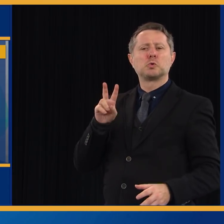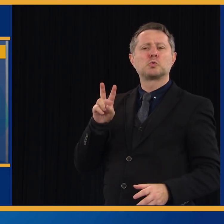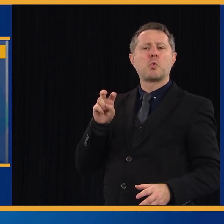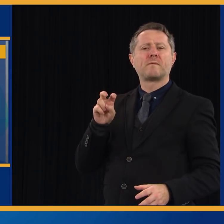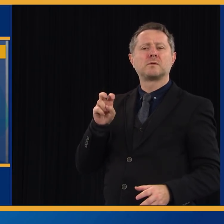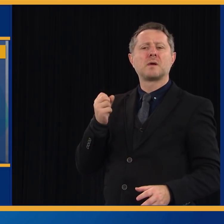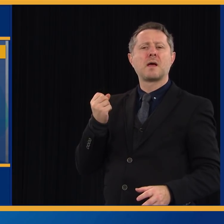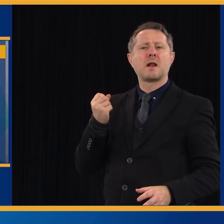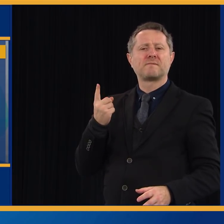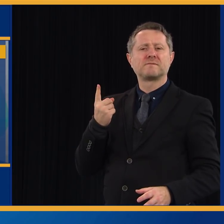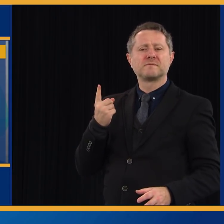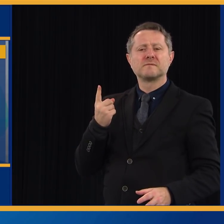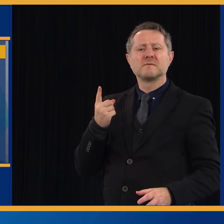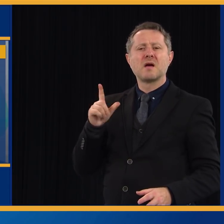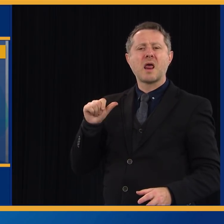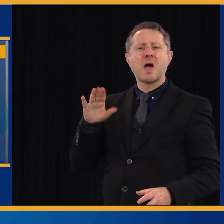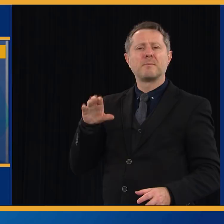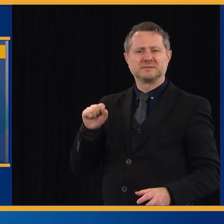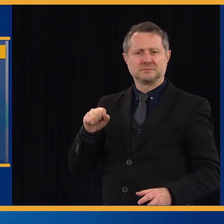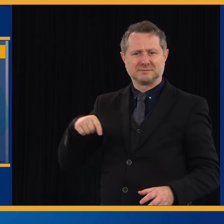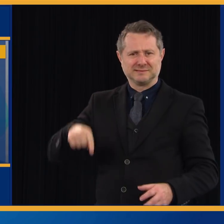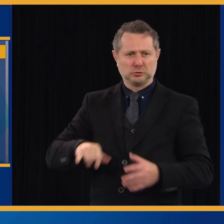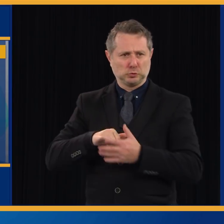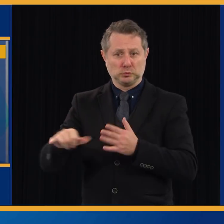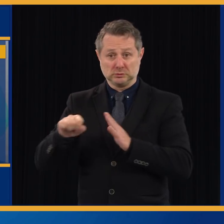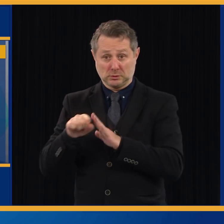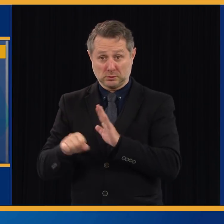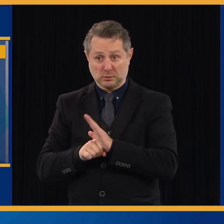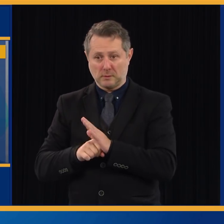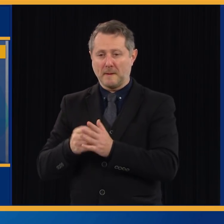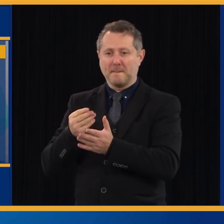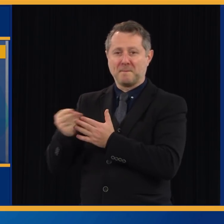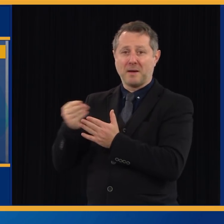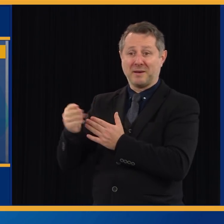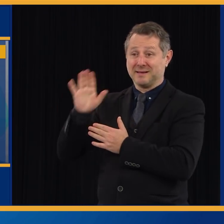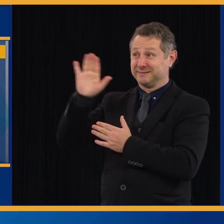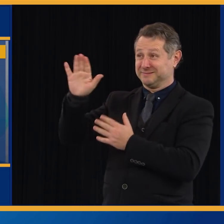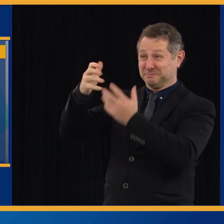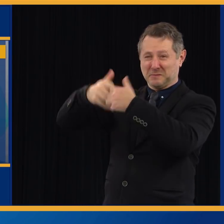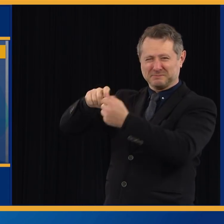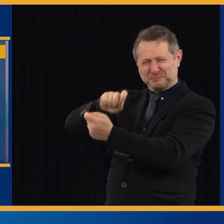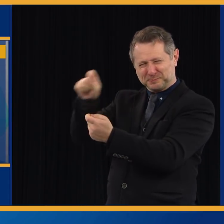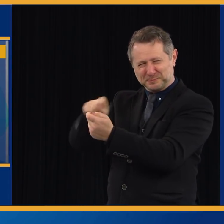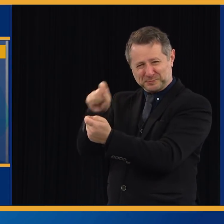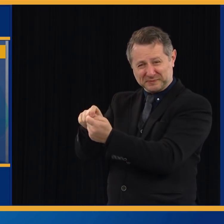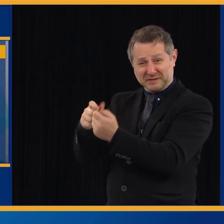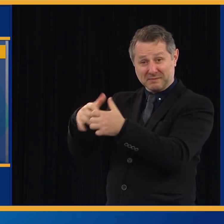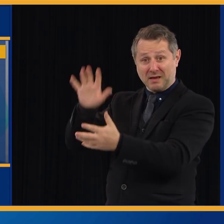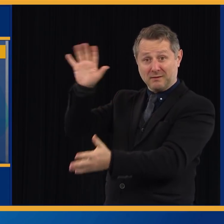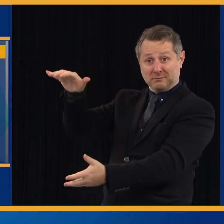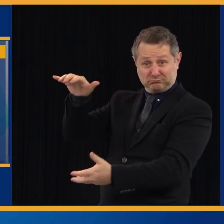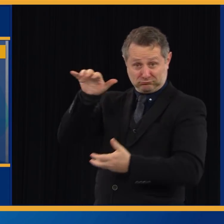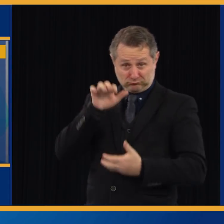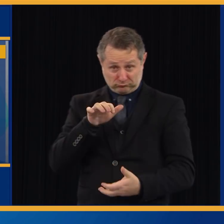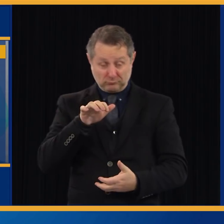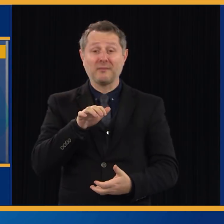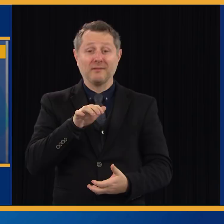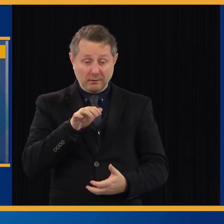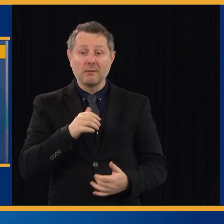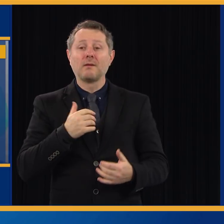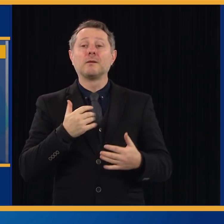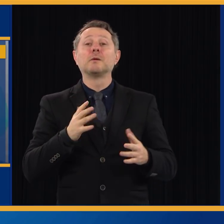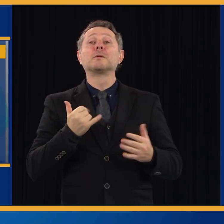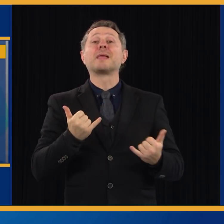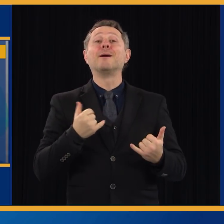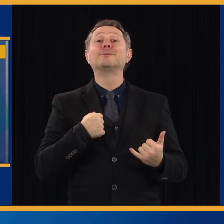New York State. They buy these machines from these national companies, and they then